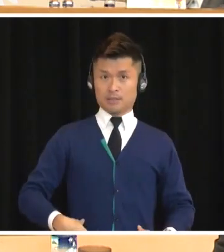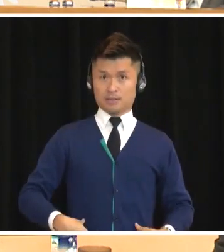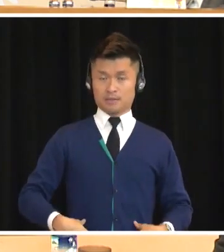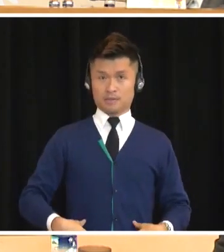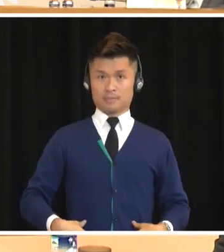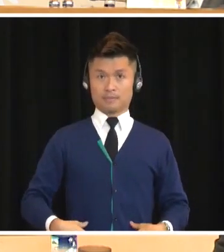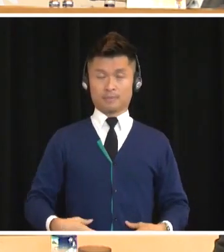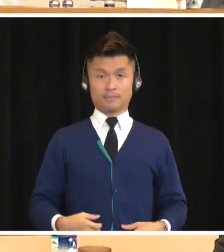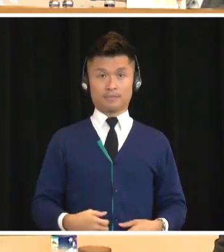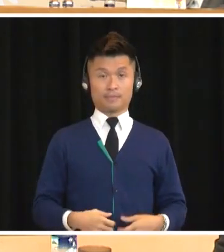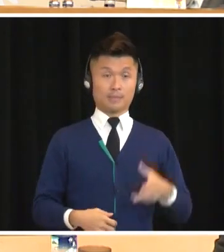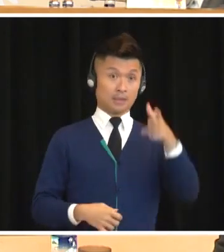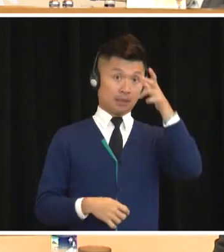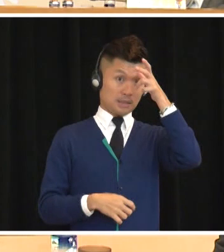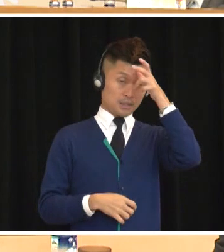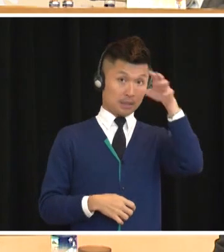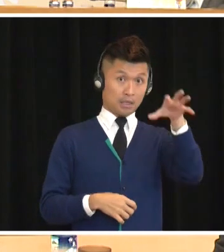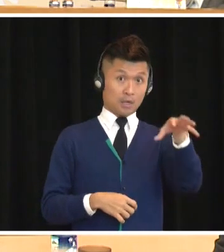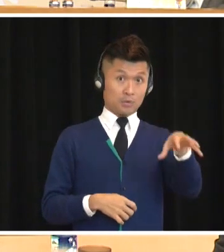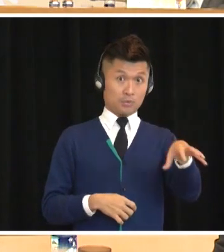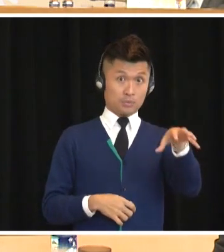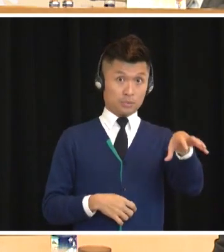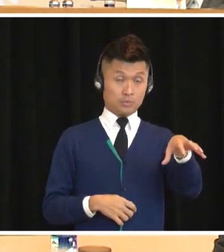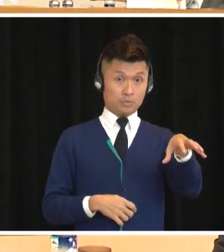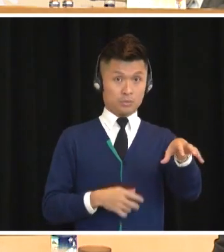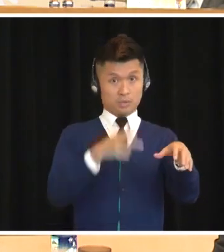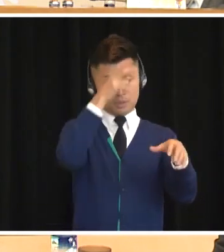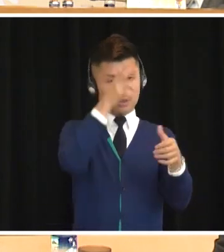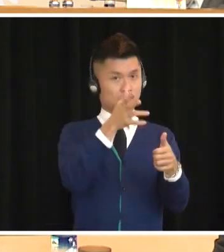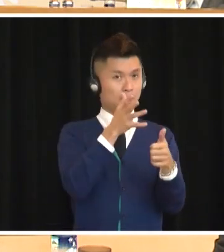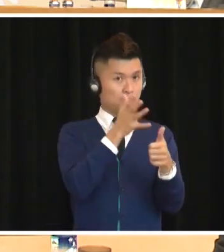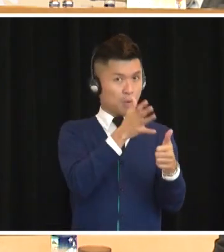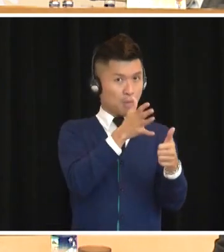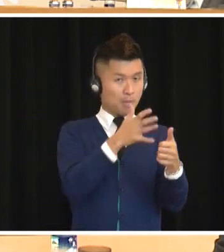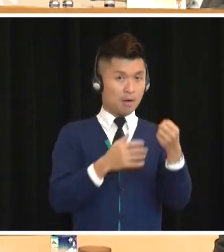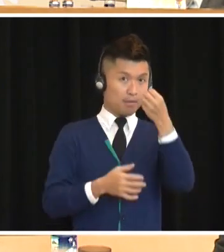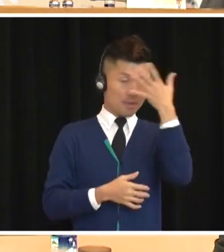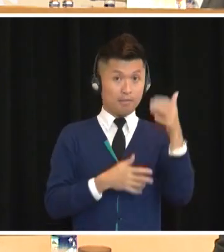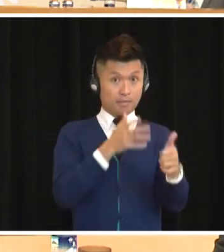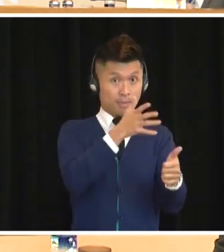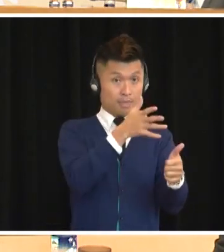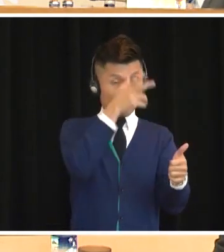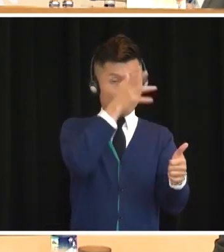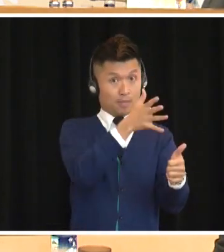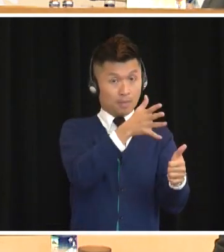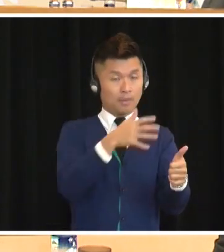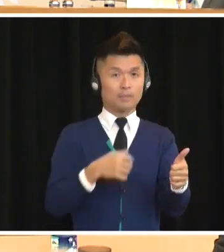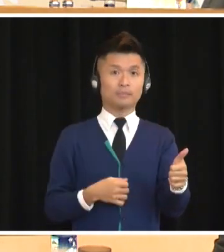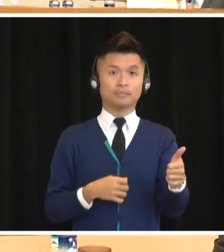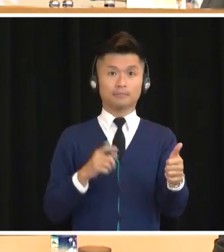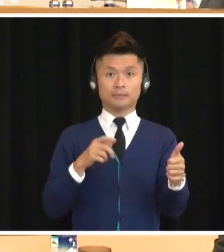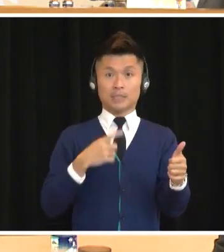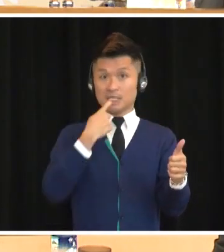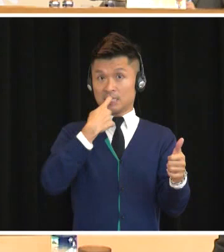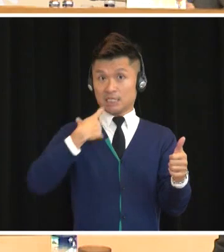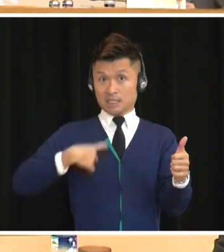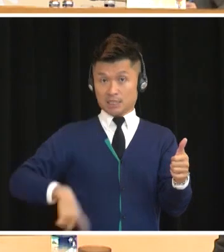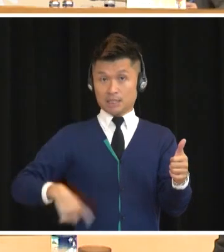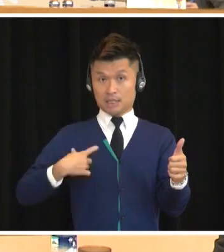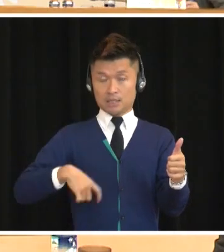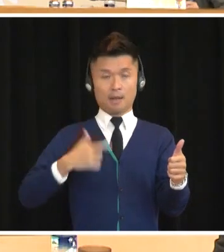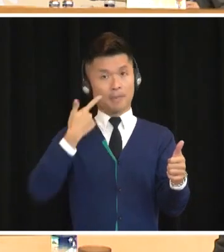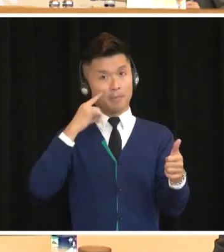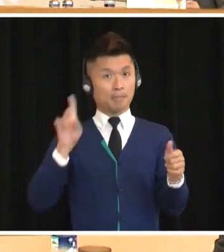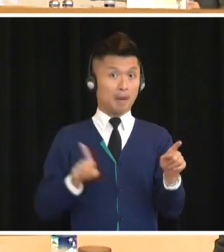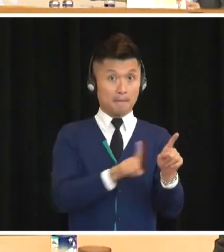It was also asked whether a lawyer will accompany the child during